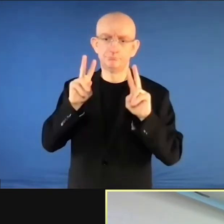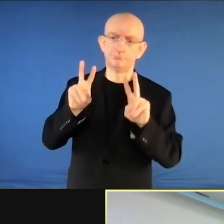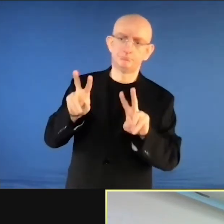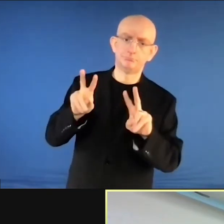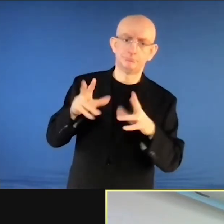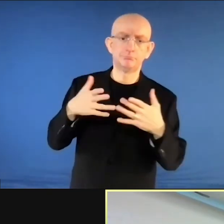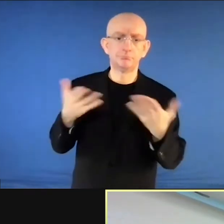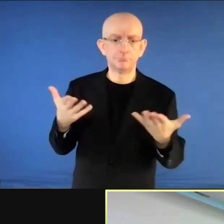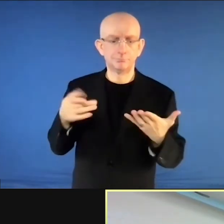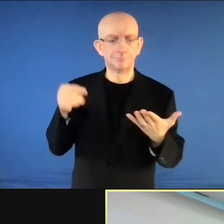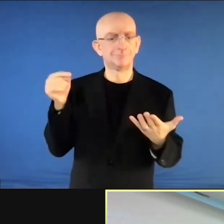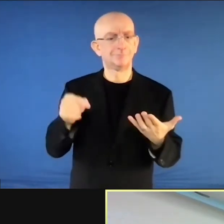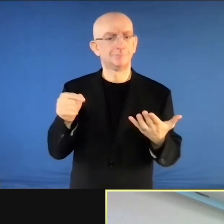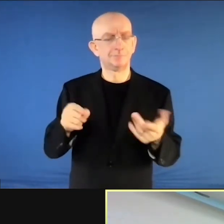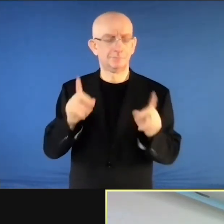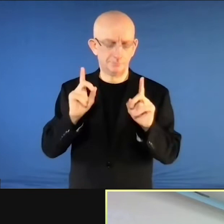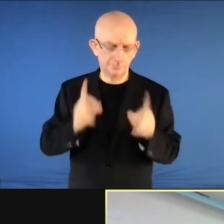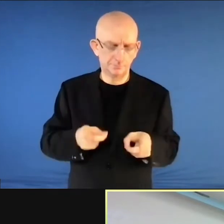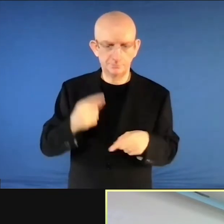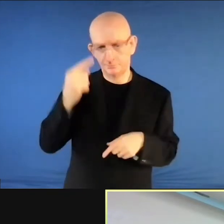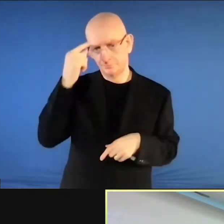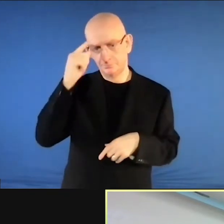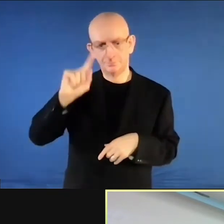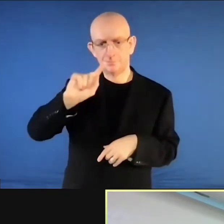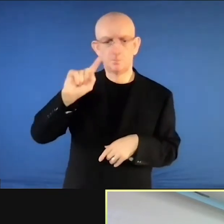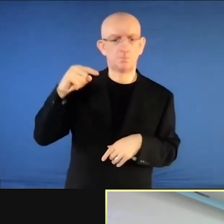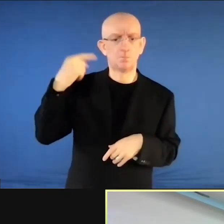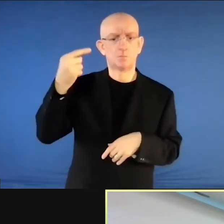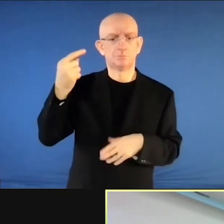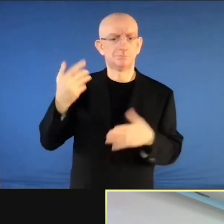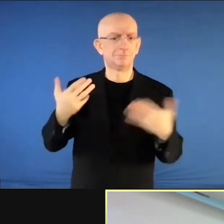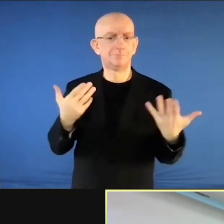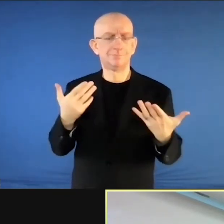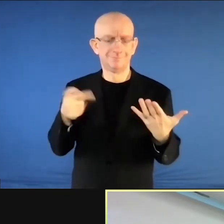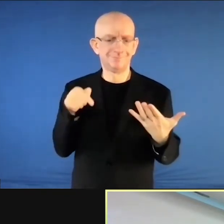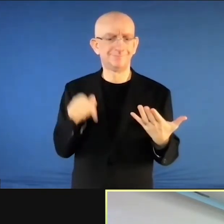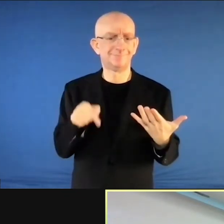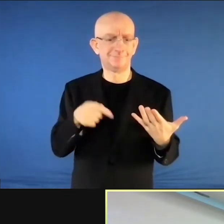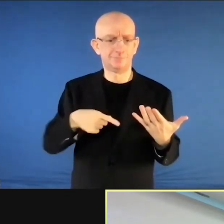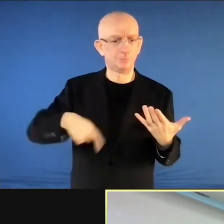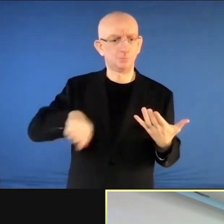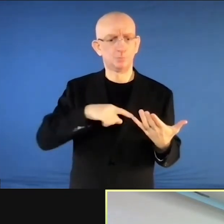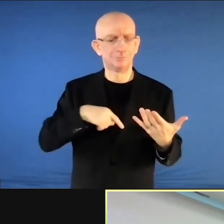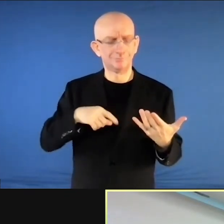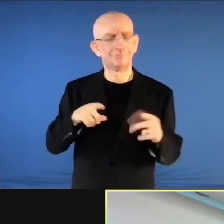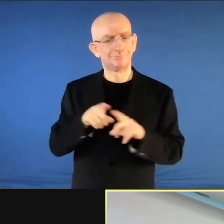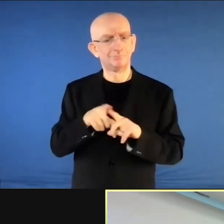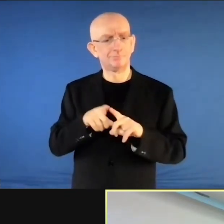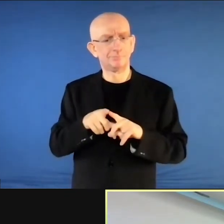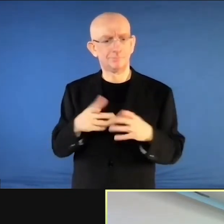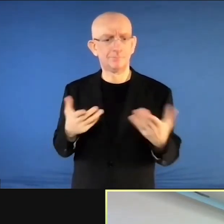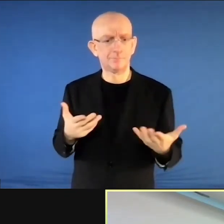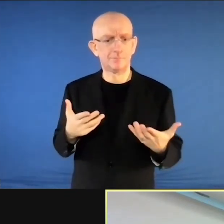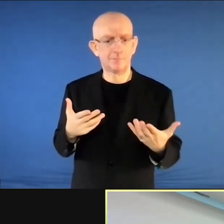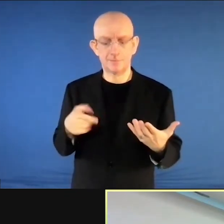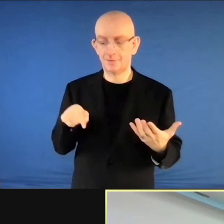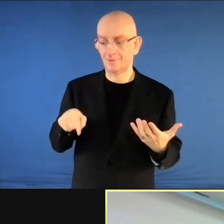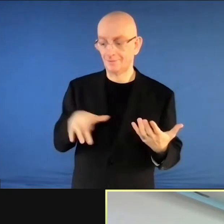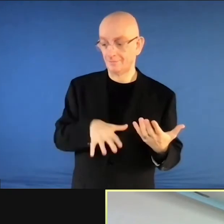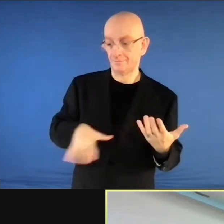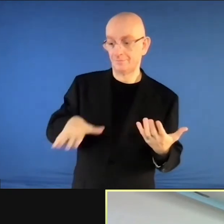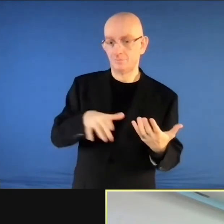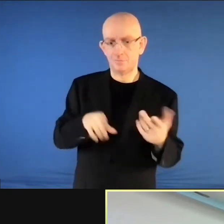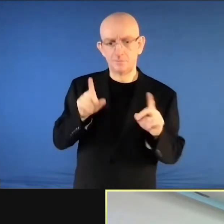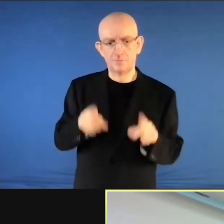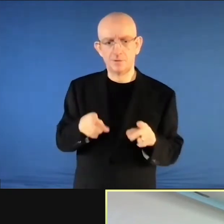we were saying in Share the Platform, is that is where we will ask, for example, the refugee